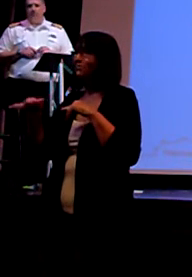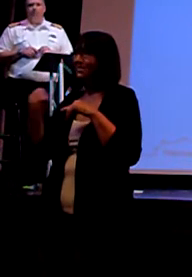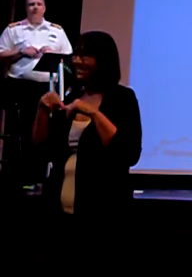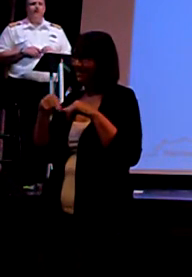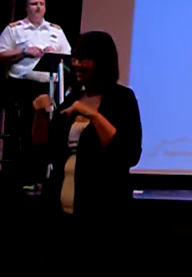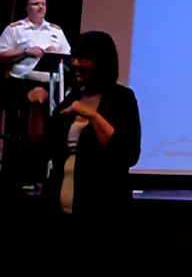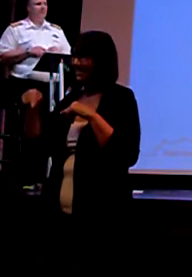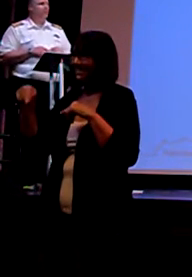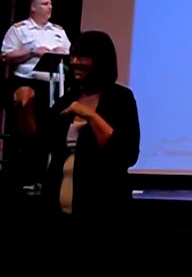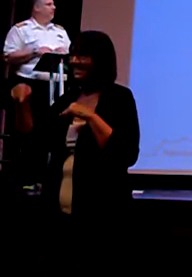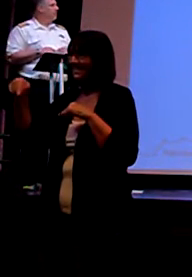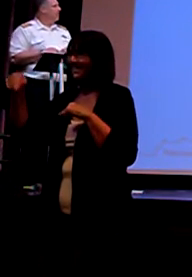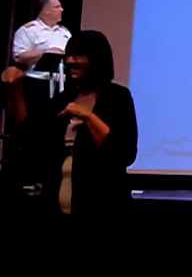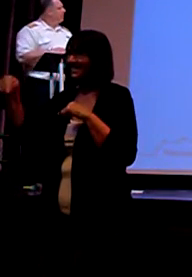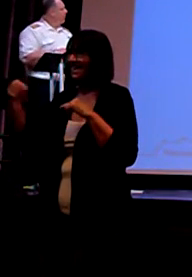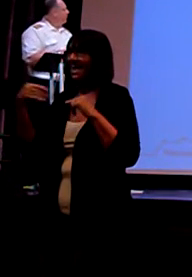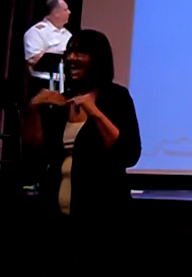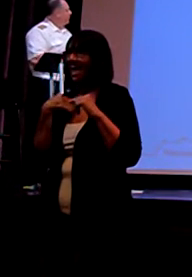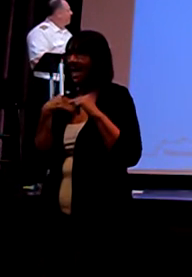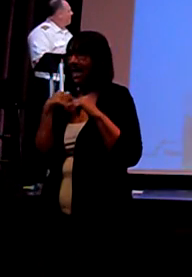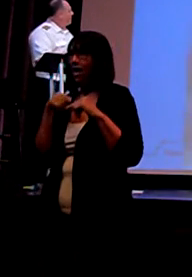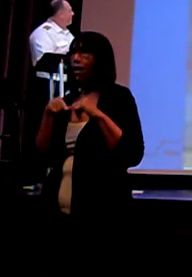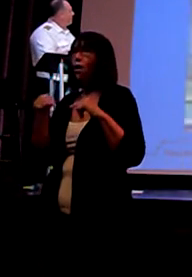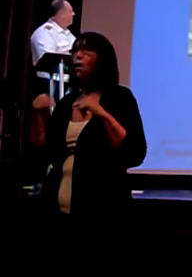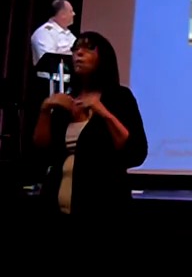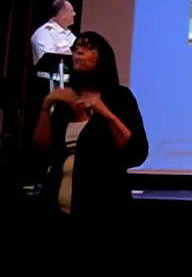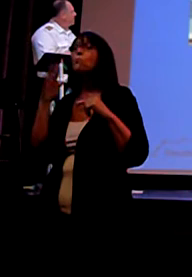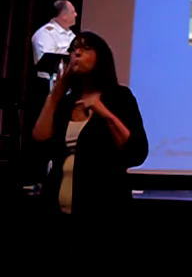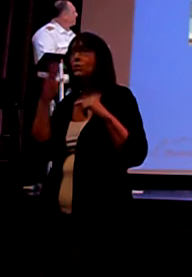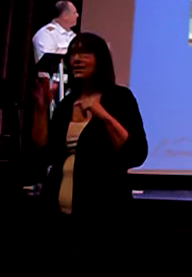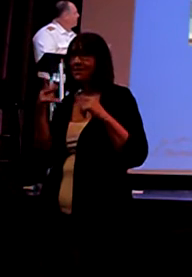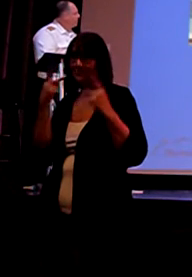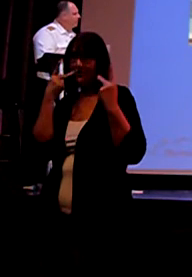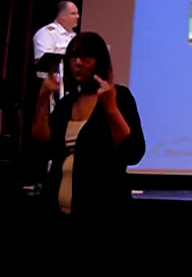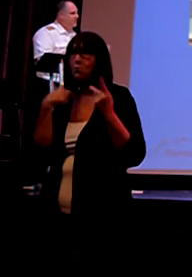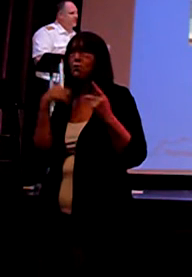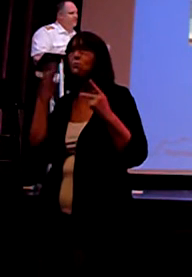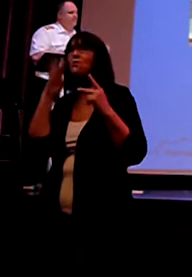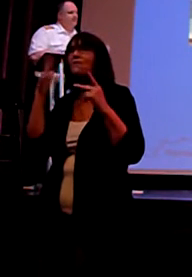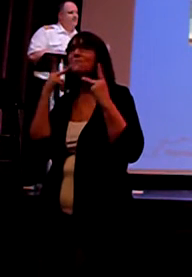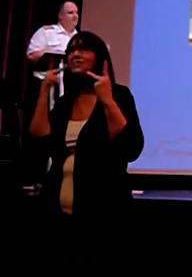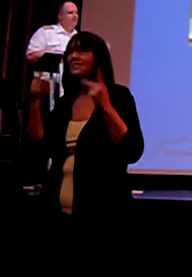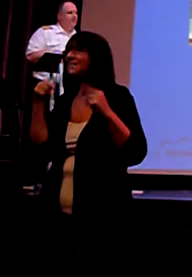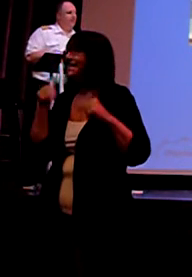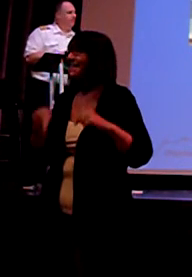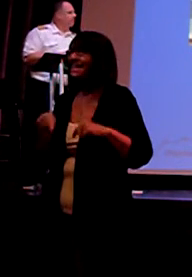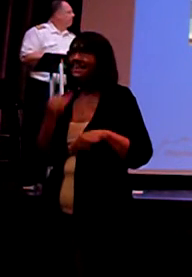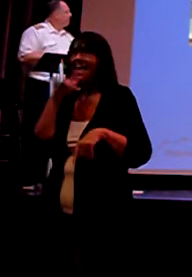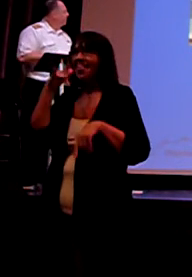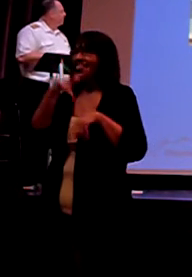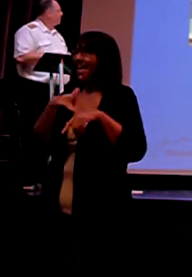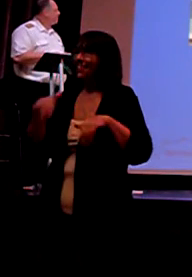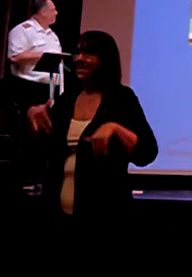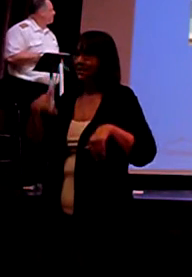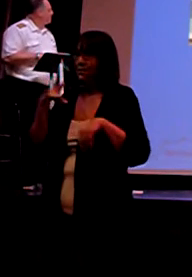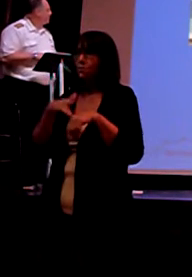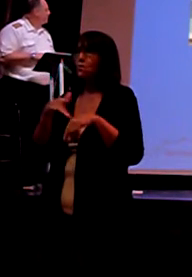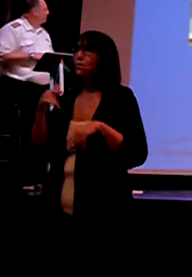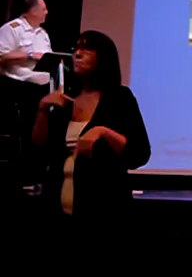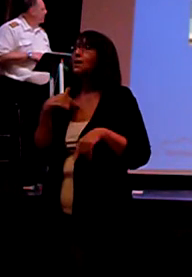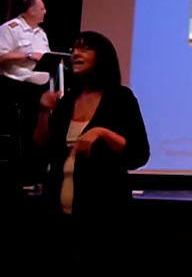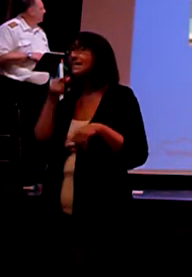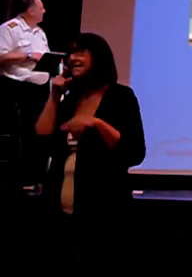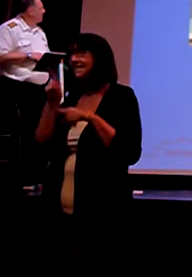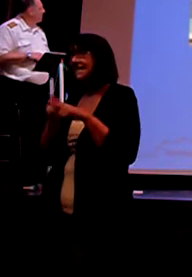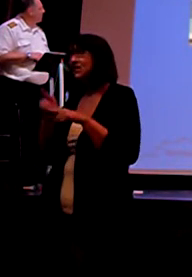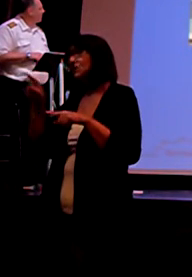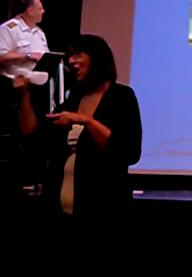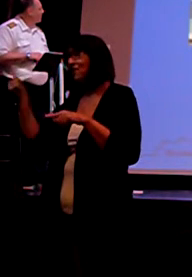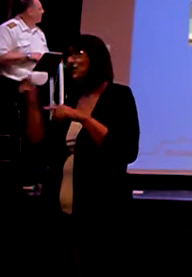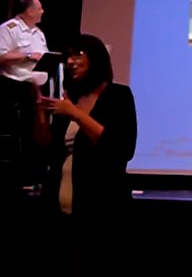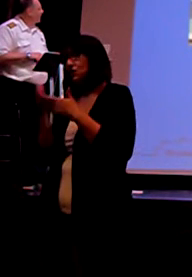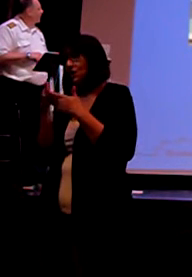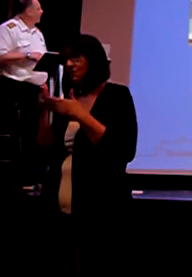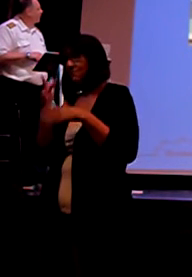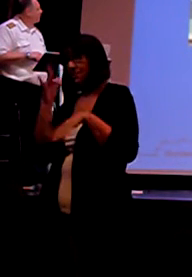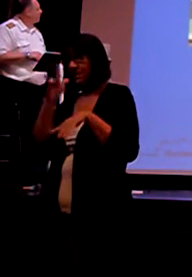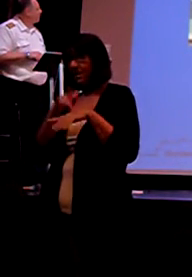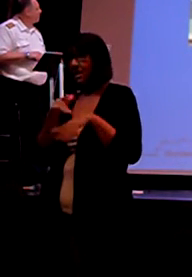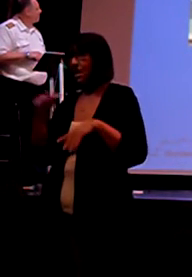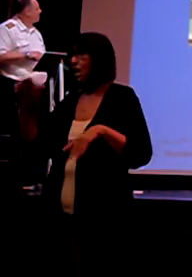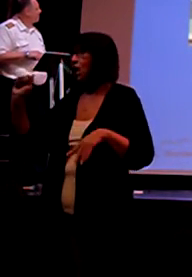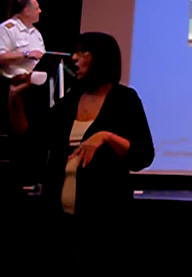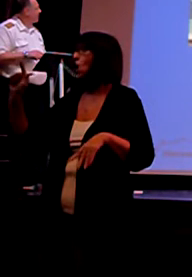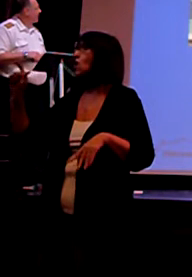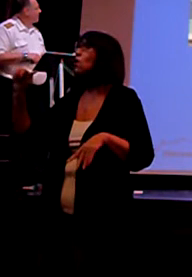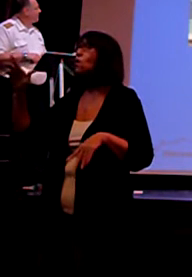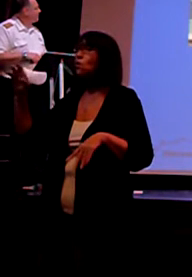few places over where we will visit. Obviously the ship hasn't been here, but our sister ship, the Allure of the